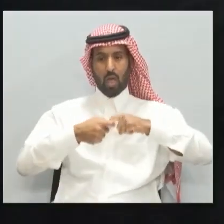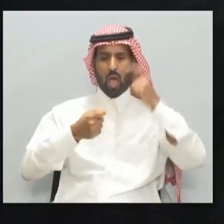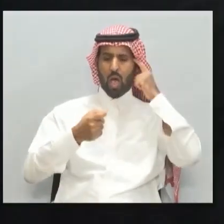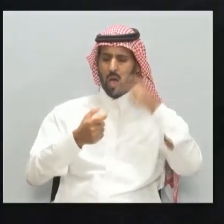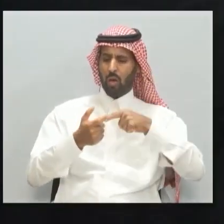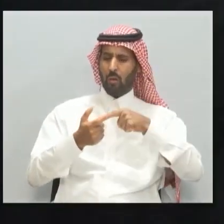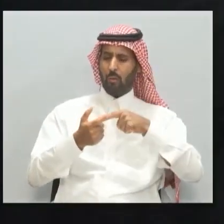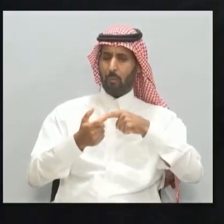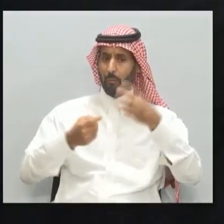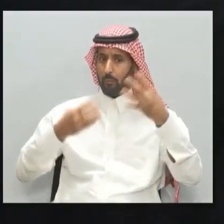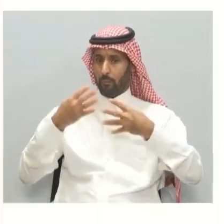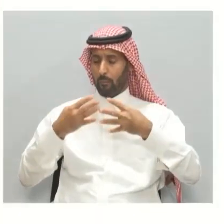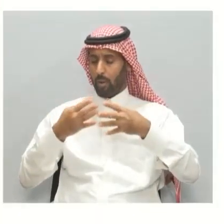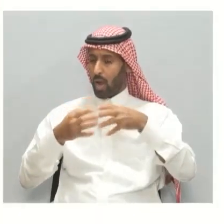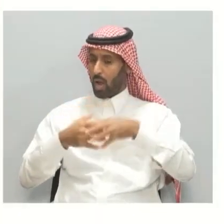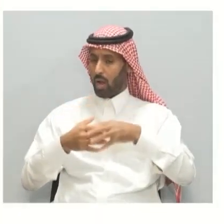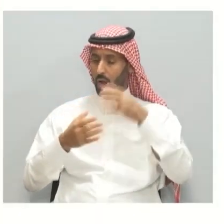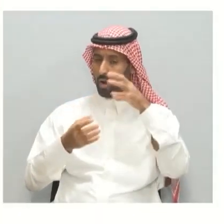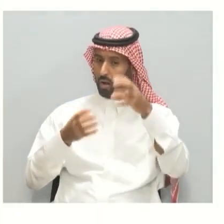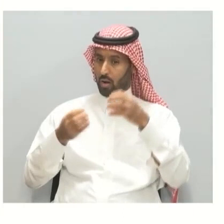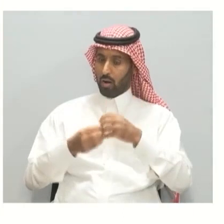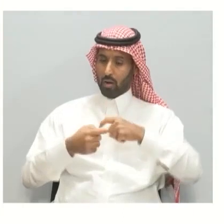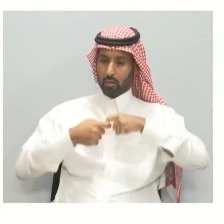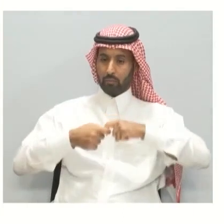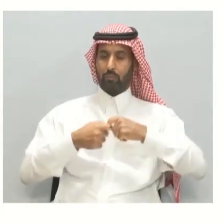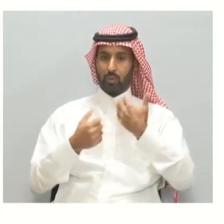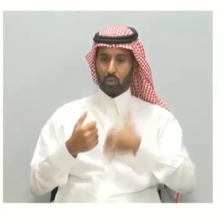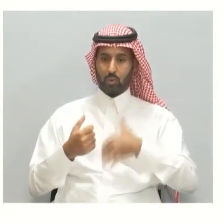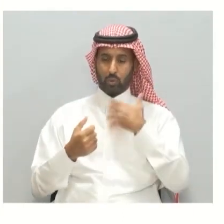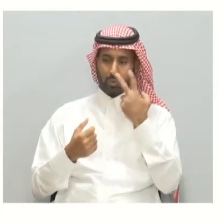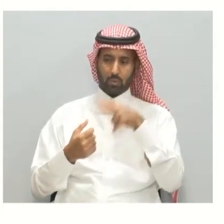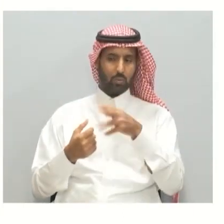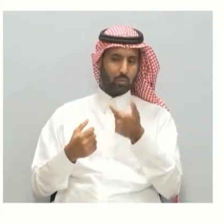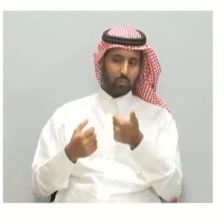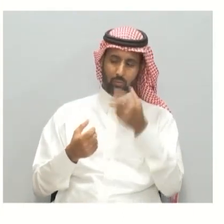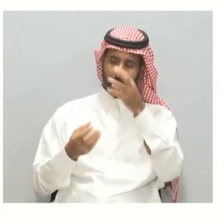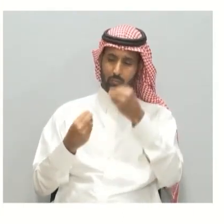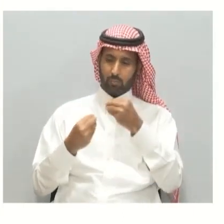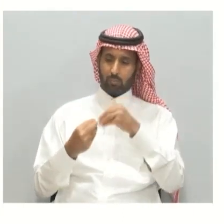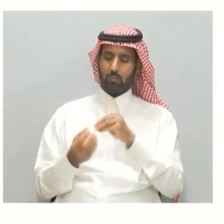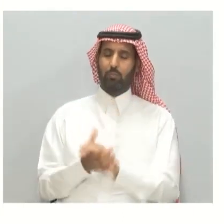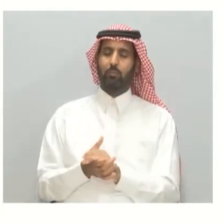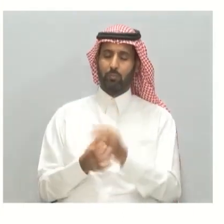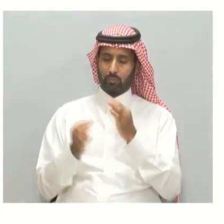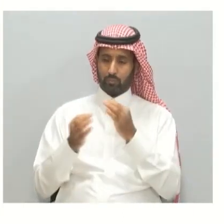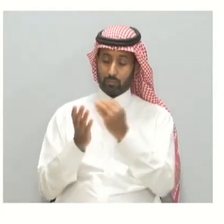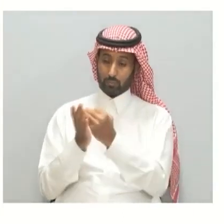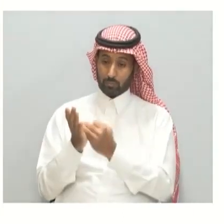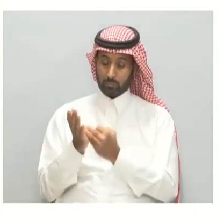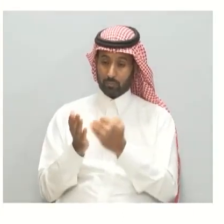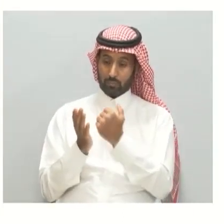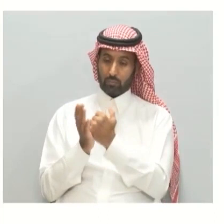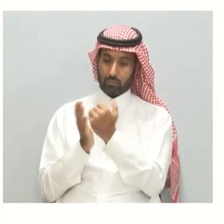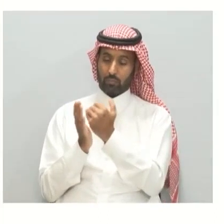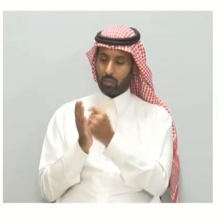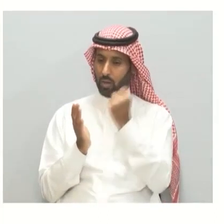to match them up. Combine your views and feelings with the relevant information and organize each paragraph.